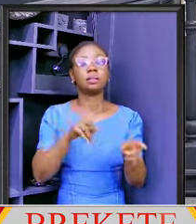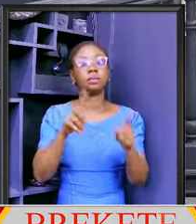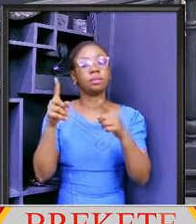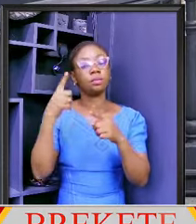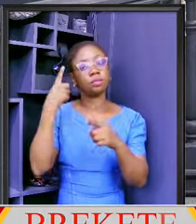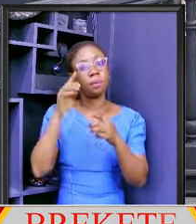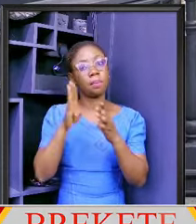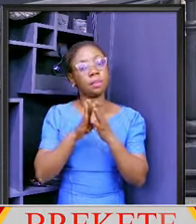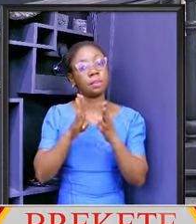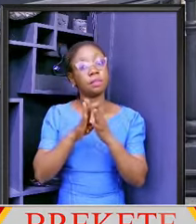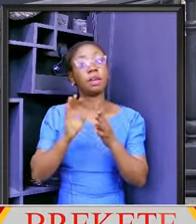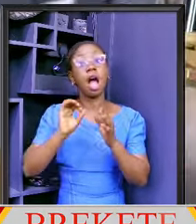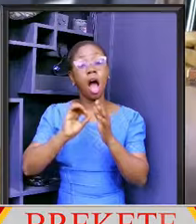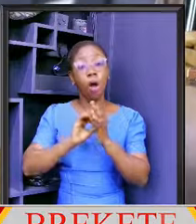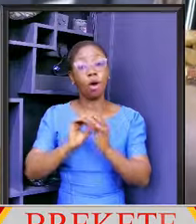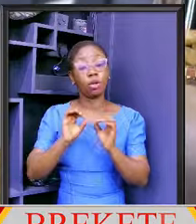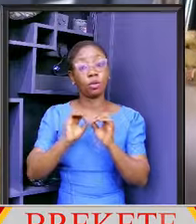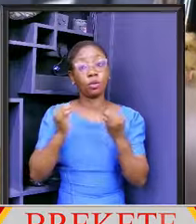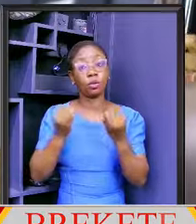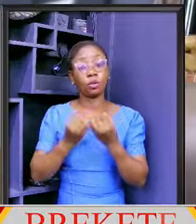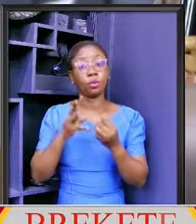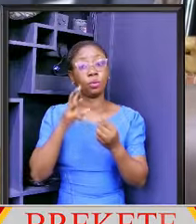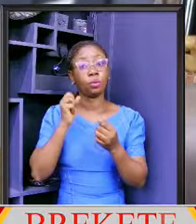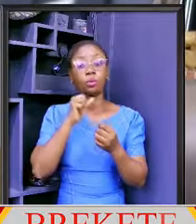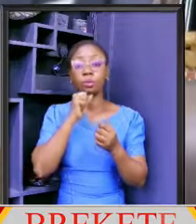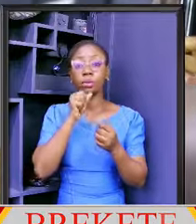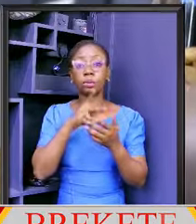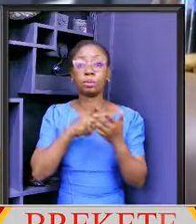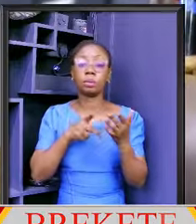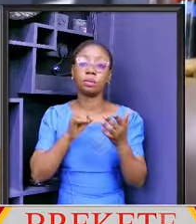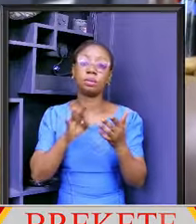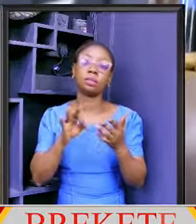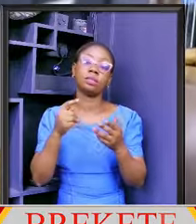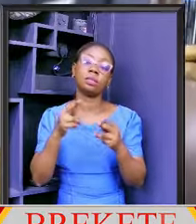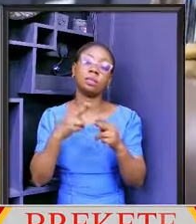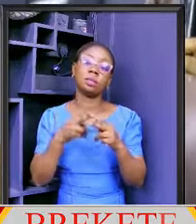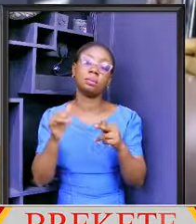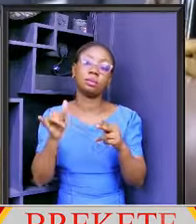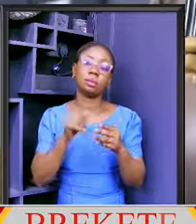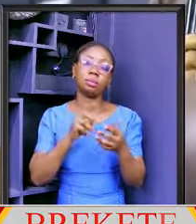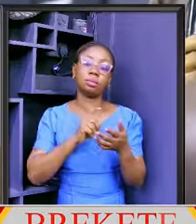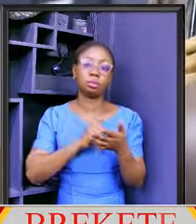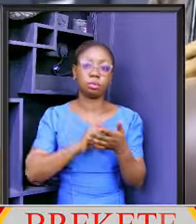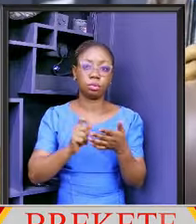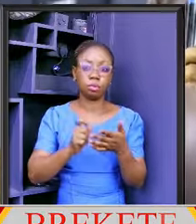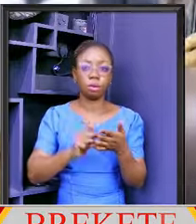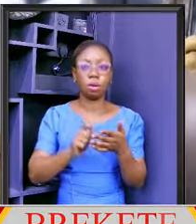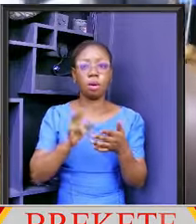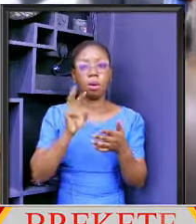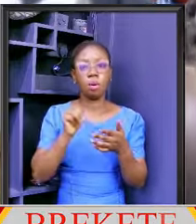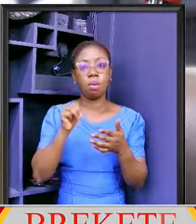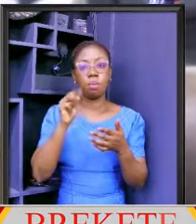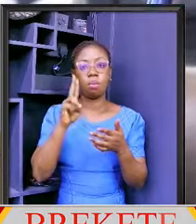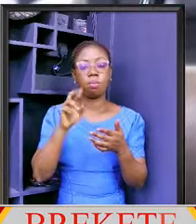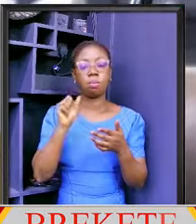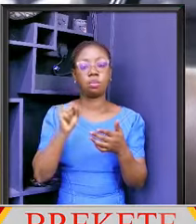Even our own organization as of that period was not part of the name they wrote. Musa will bear me witness.